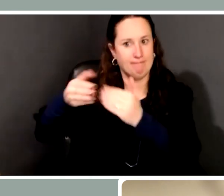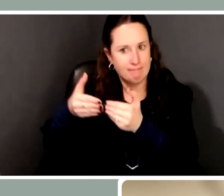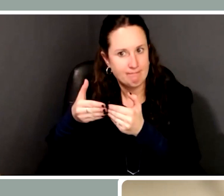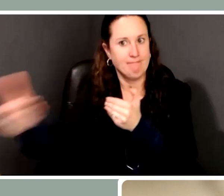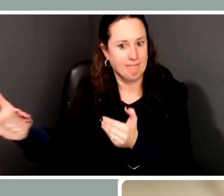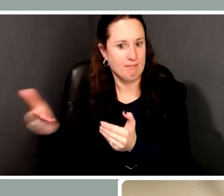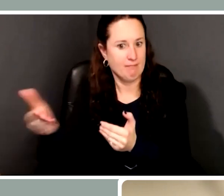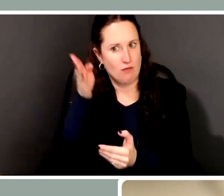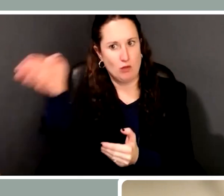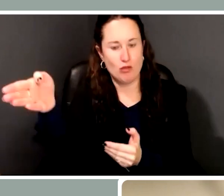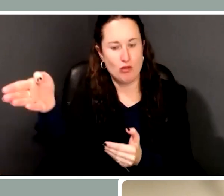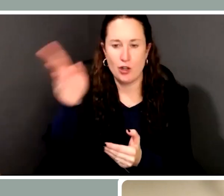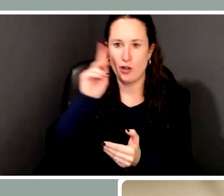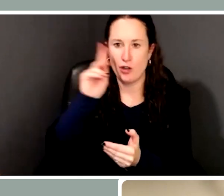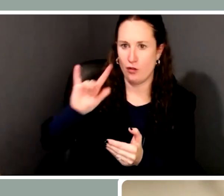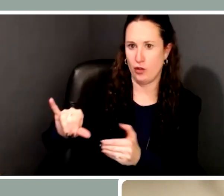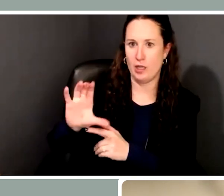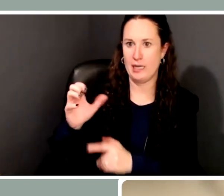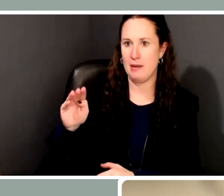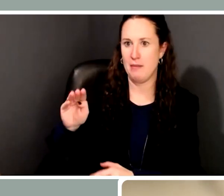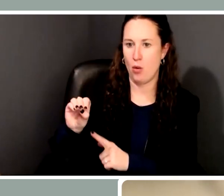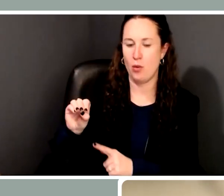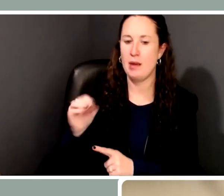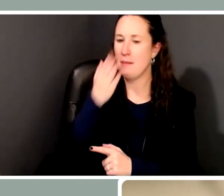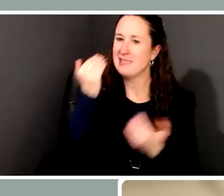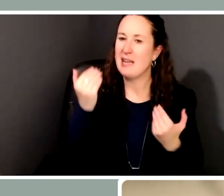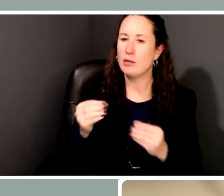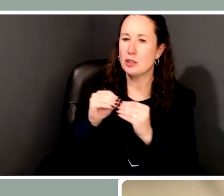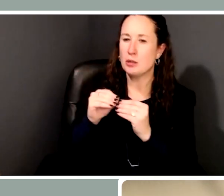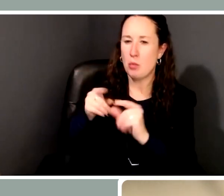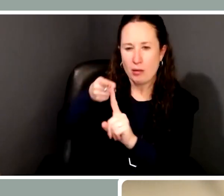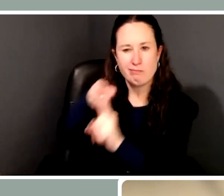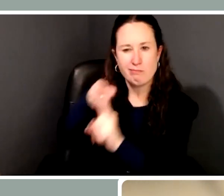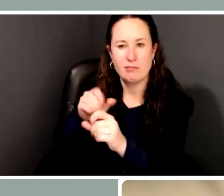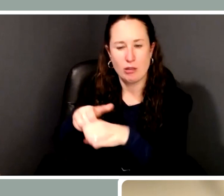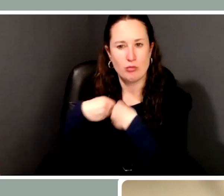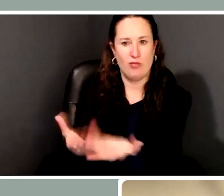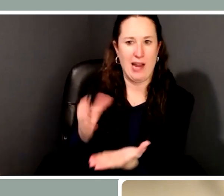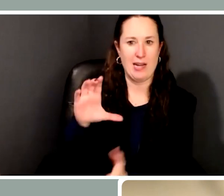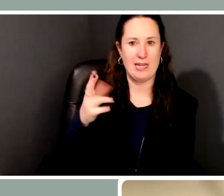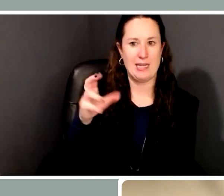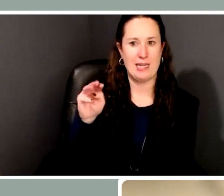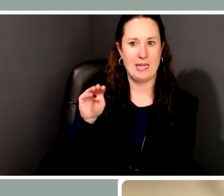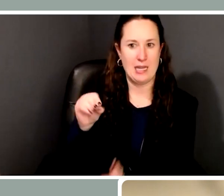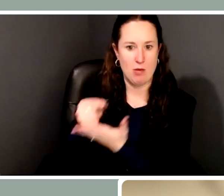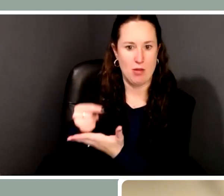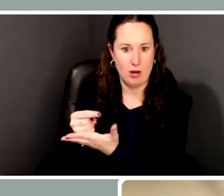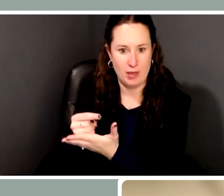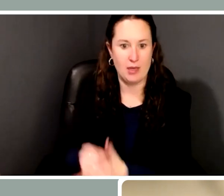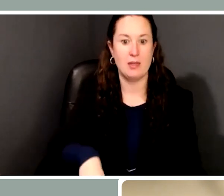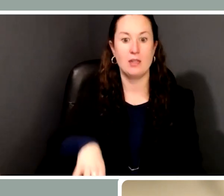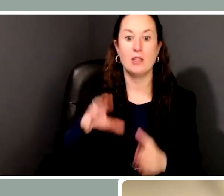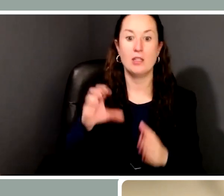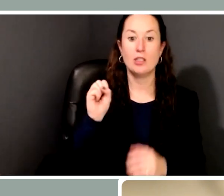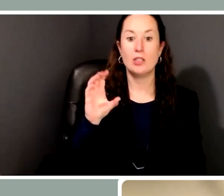they're, excuse me, more targeted ways of delivering chemotherapy. So sacituzumab Trodelvy is a